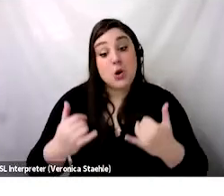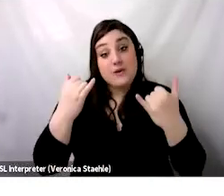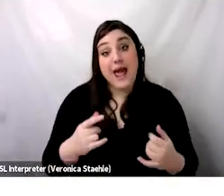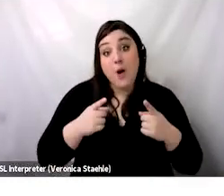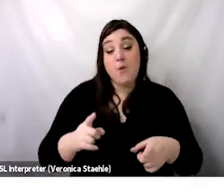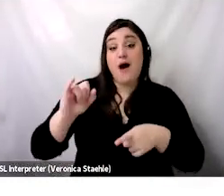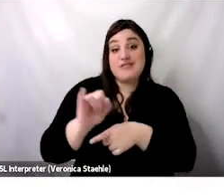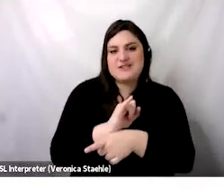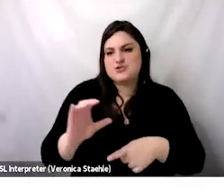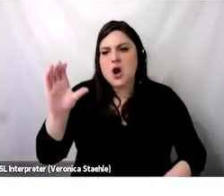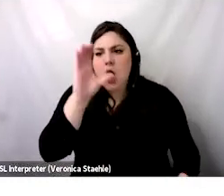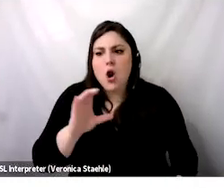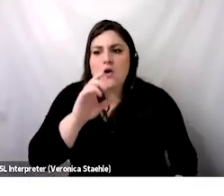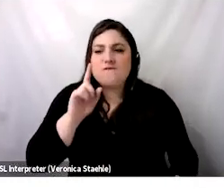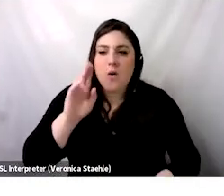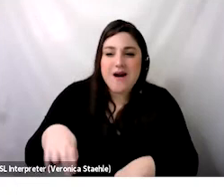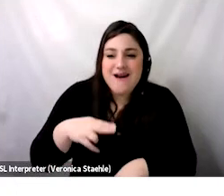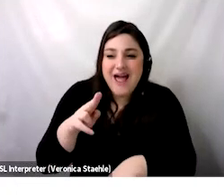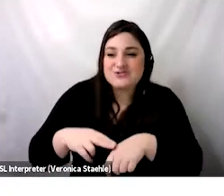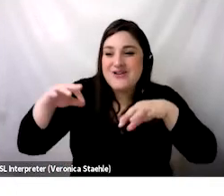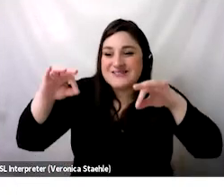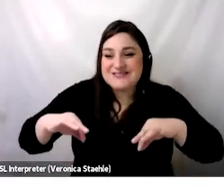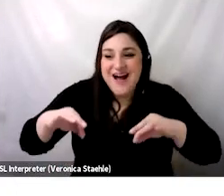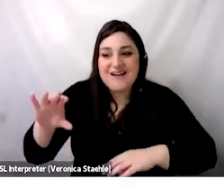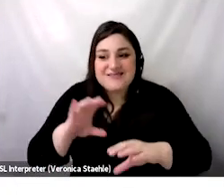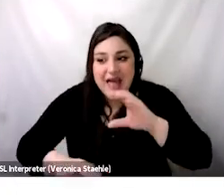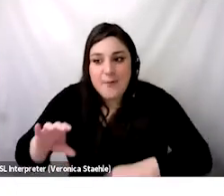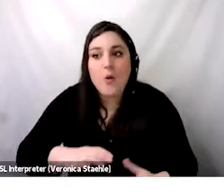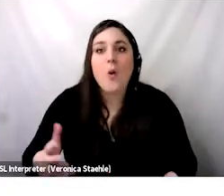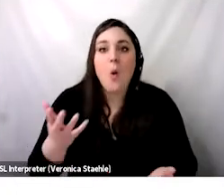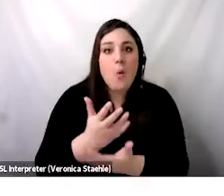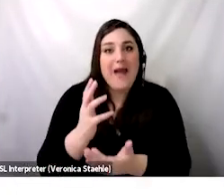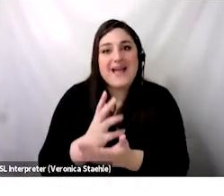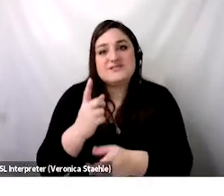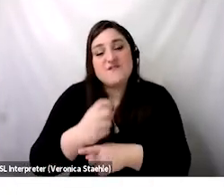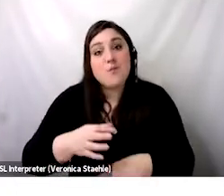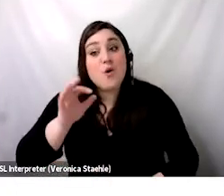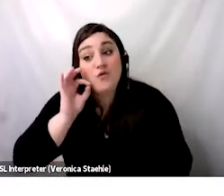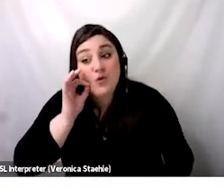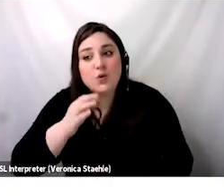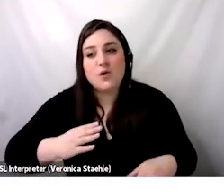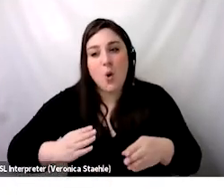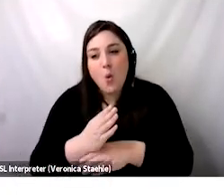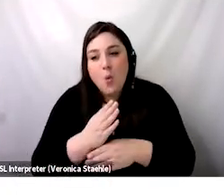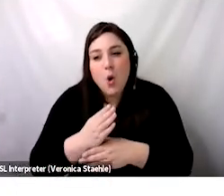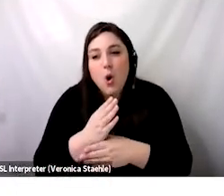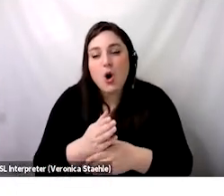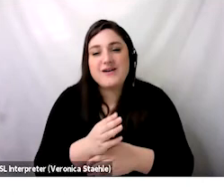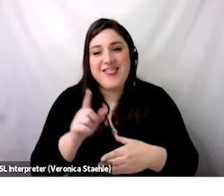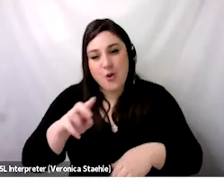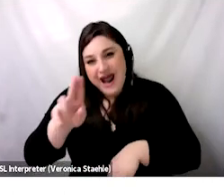organically grown plant material, waste from fruit, wood, and other materials that